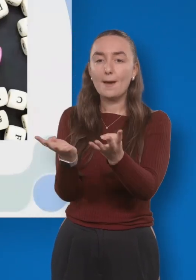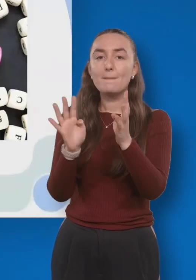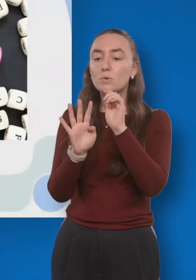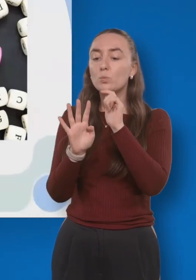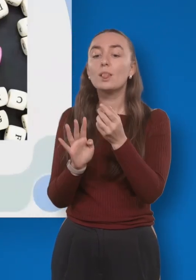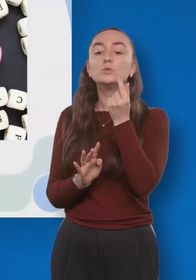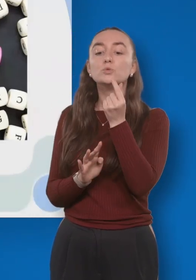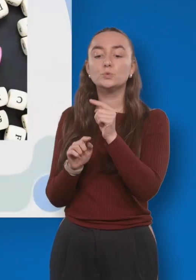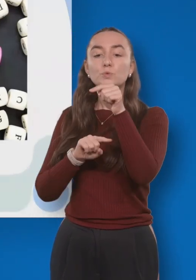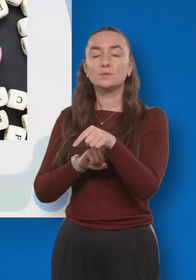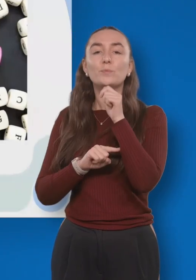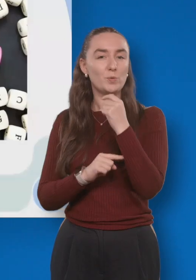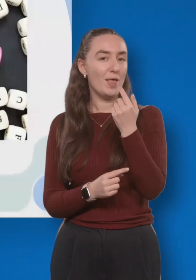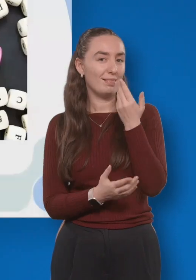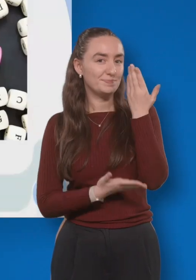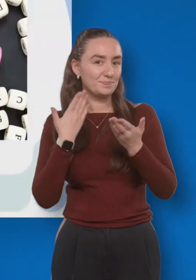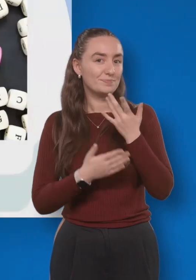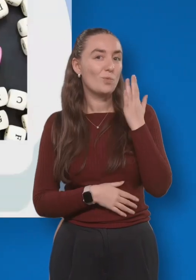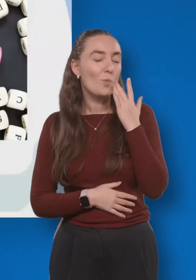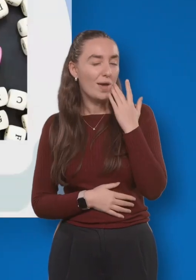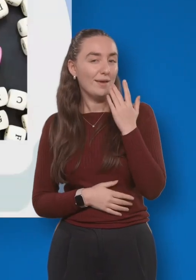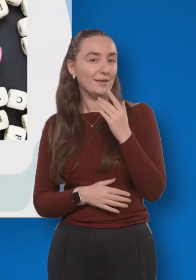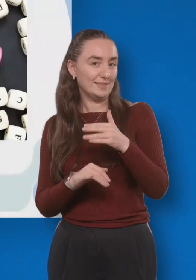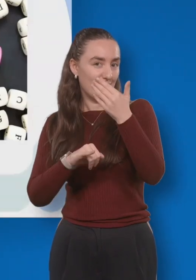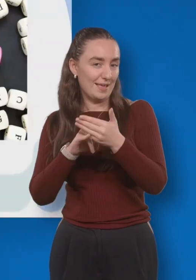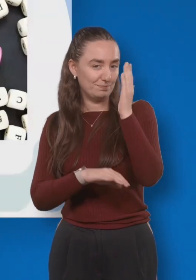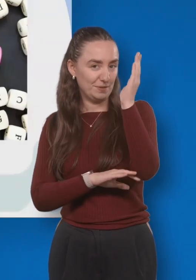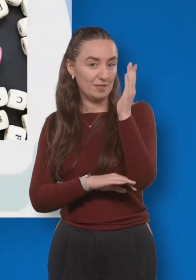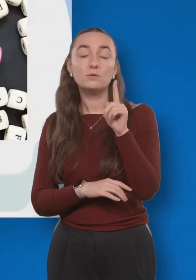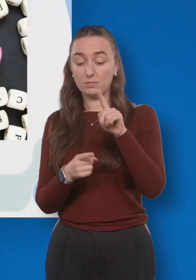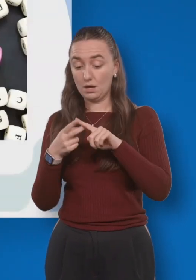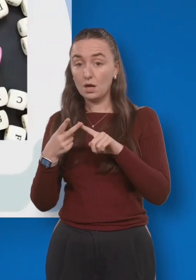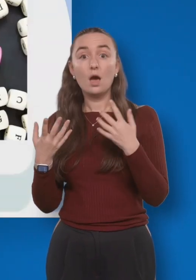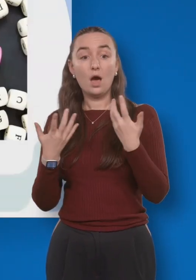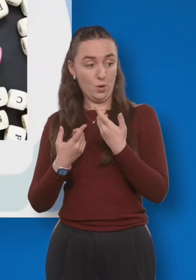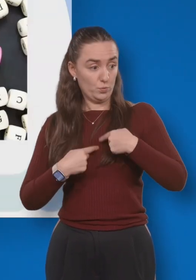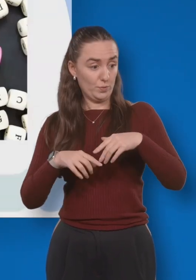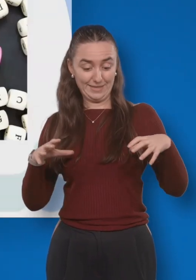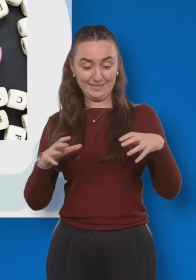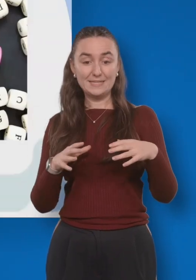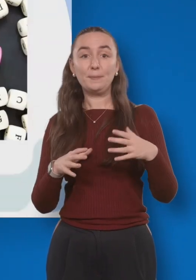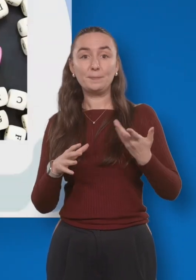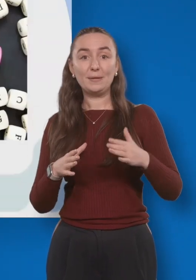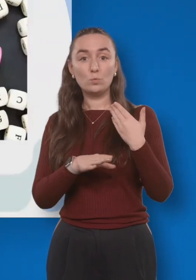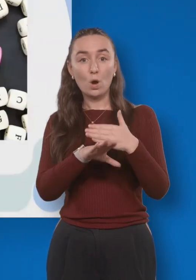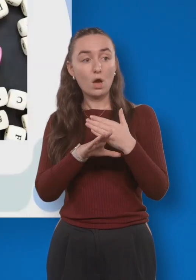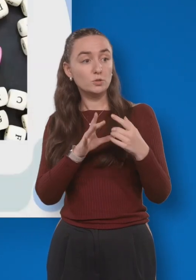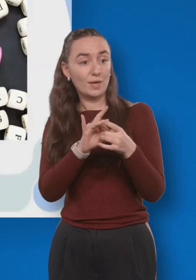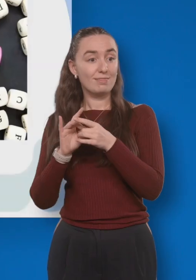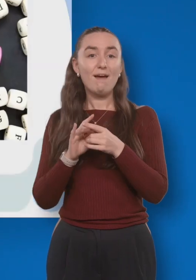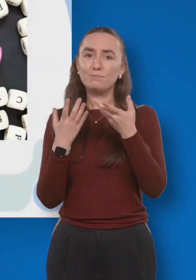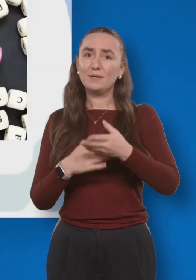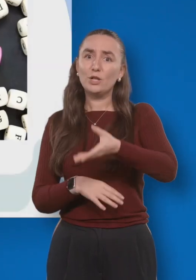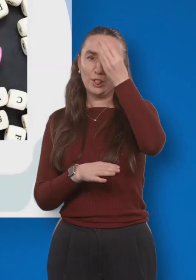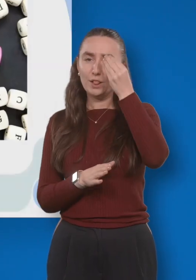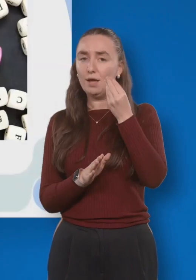at the end of the presentation. And how we work as a team, and we have learned along the way. So this is why we